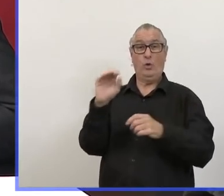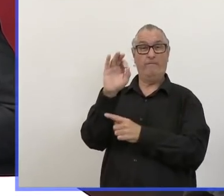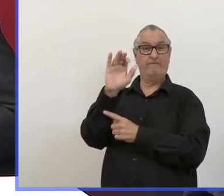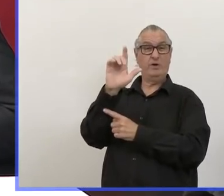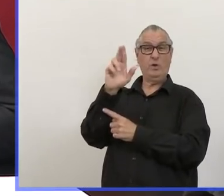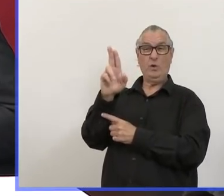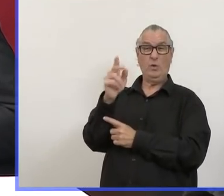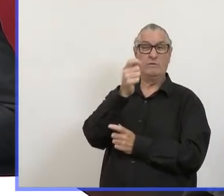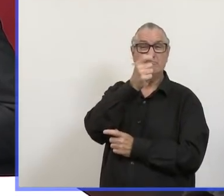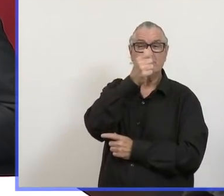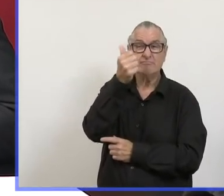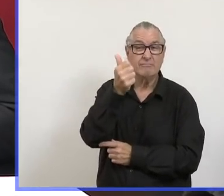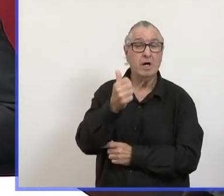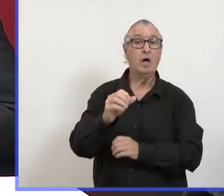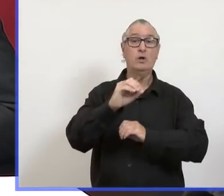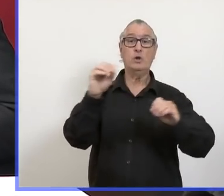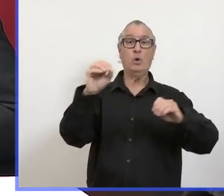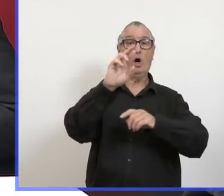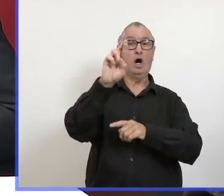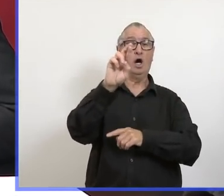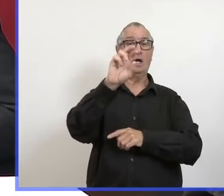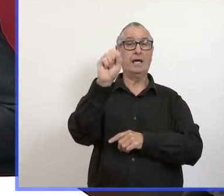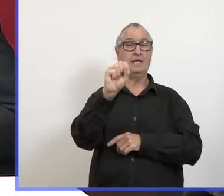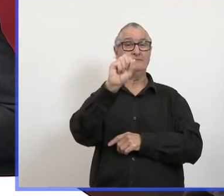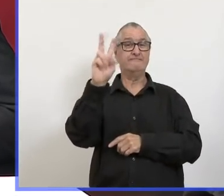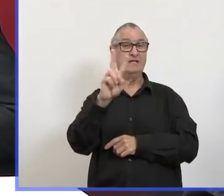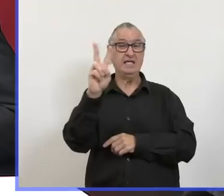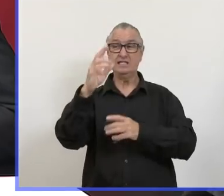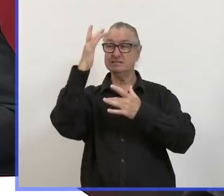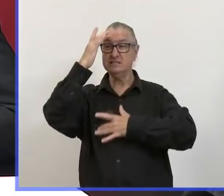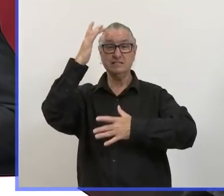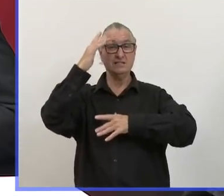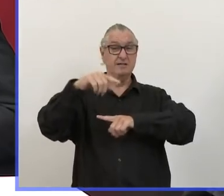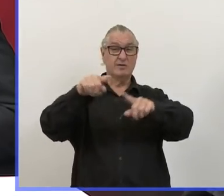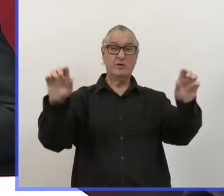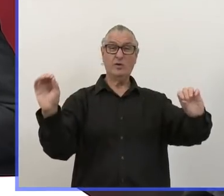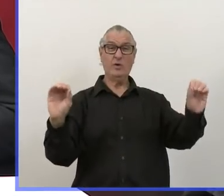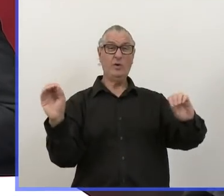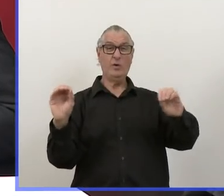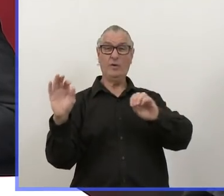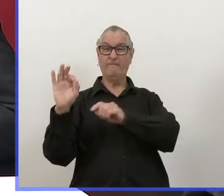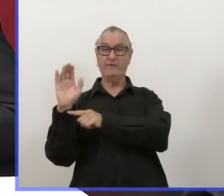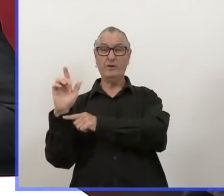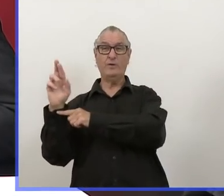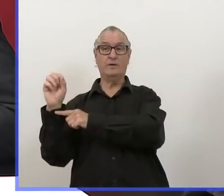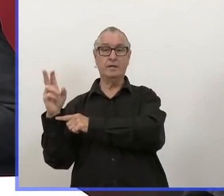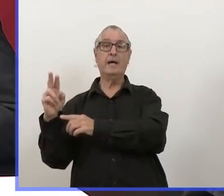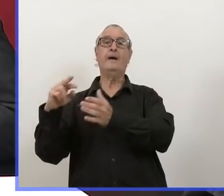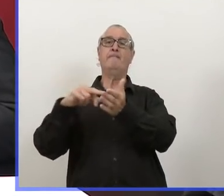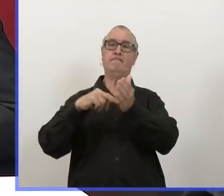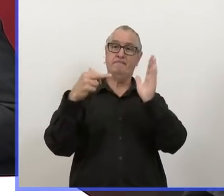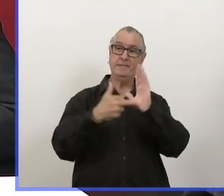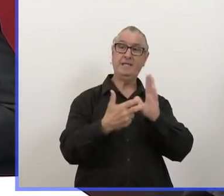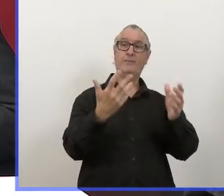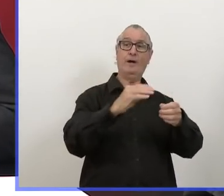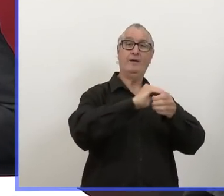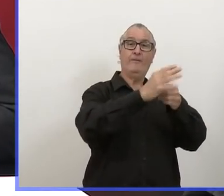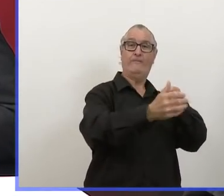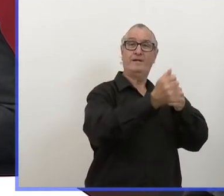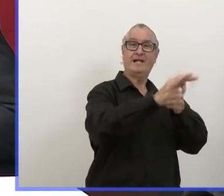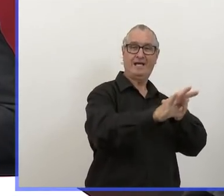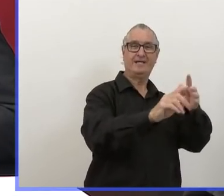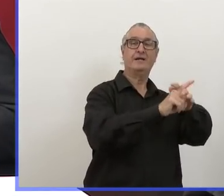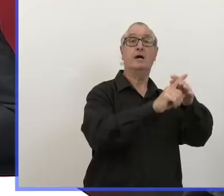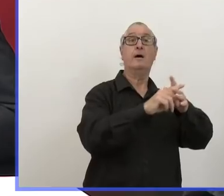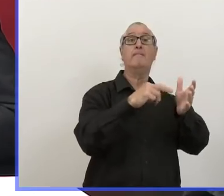season. So we need to take that into account as well. You know, we're still going to have, again, some people that just don't have immunity to COVID.